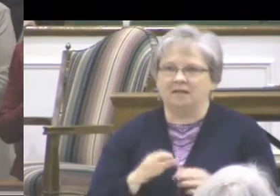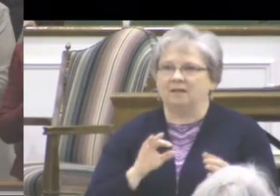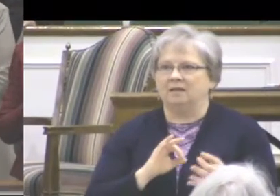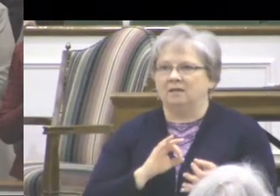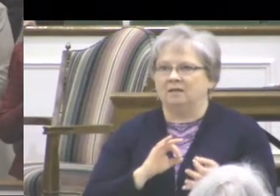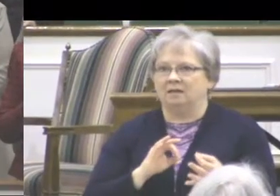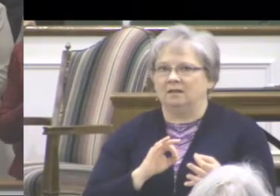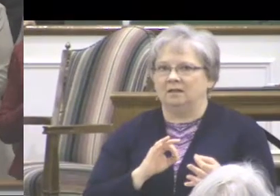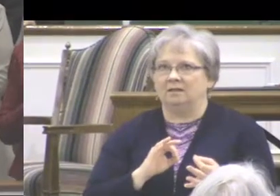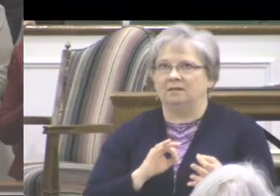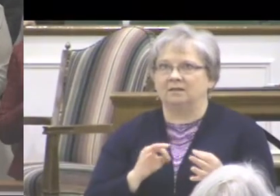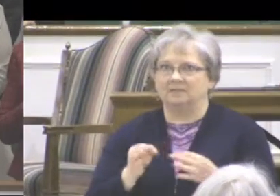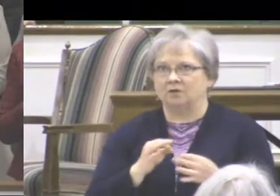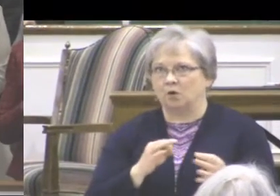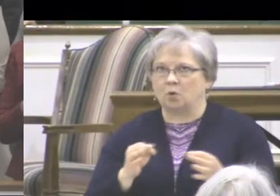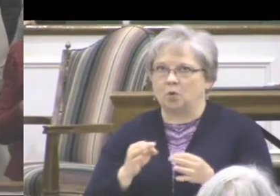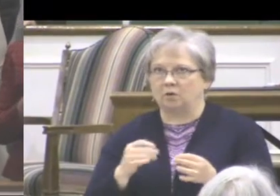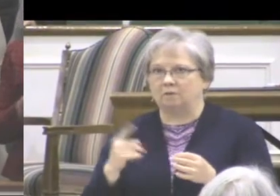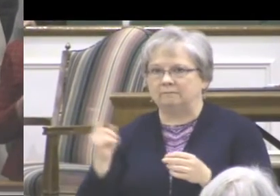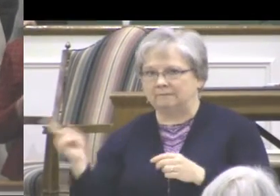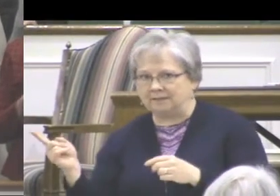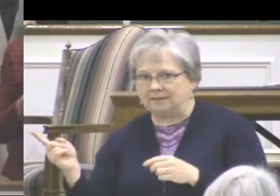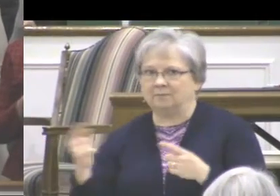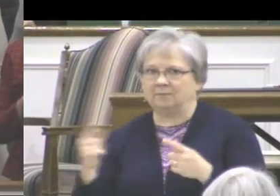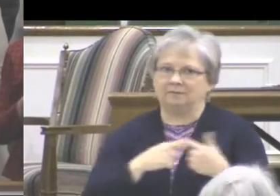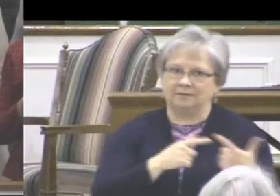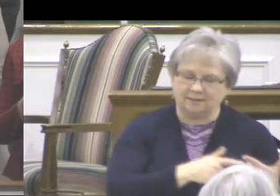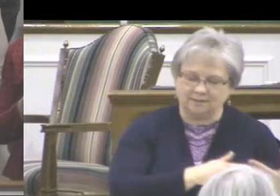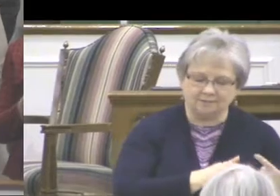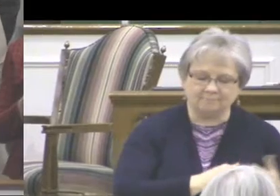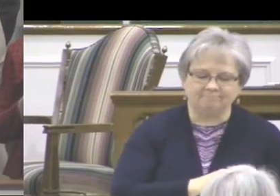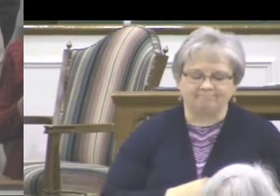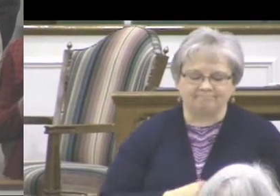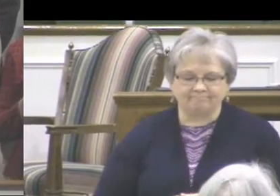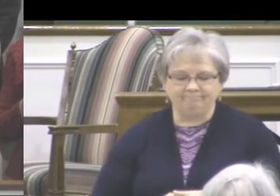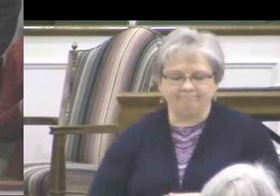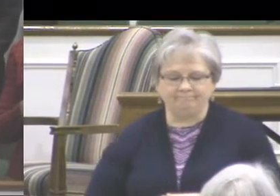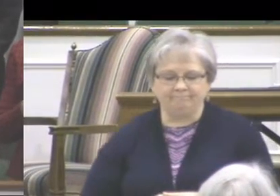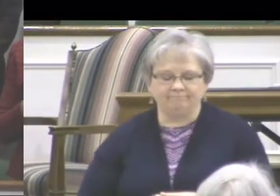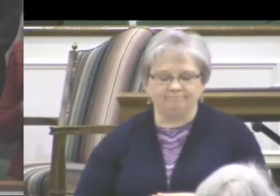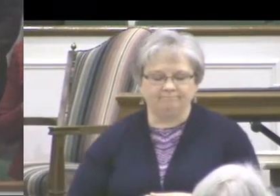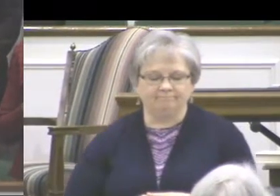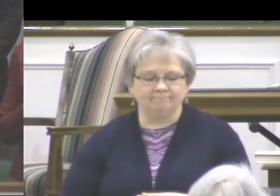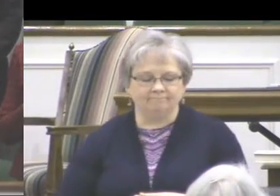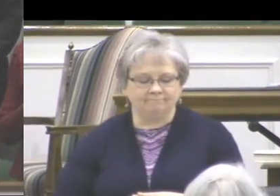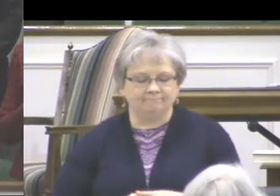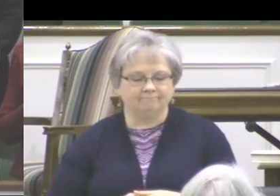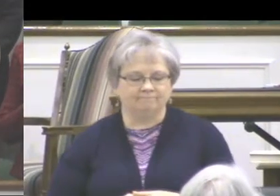Thank you.